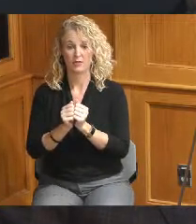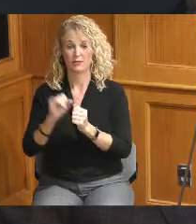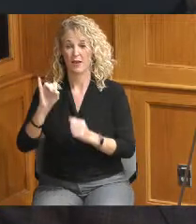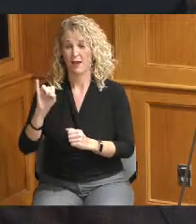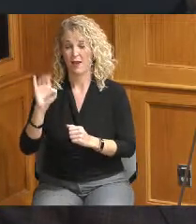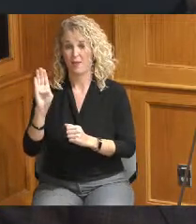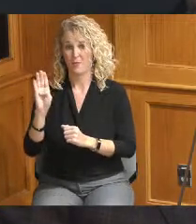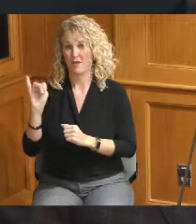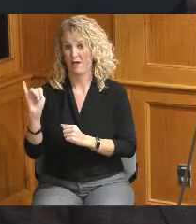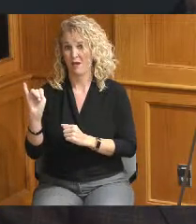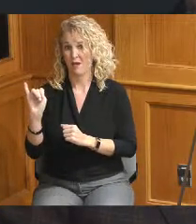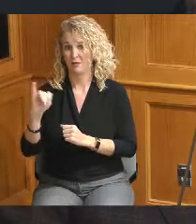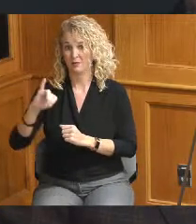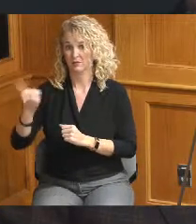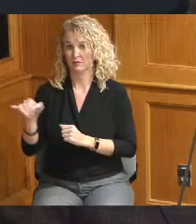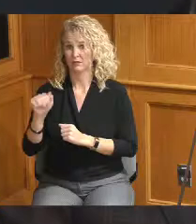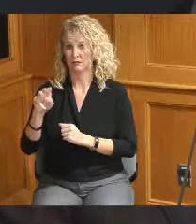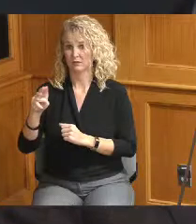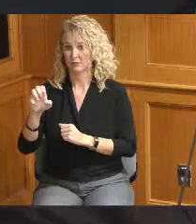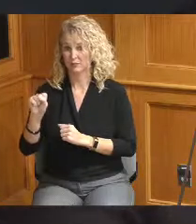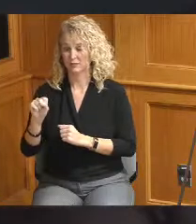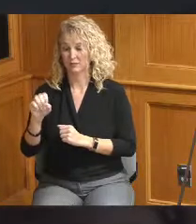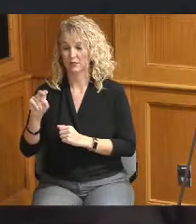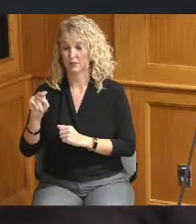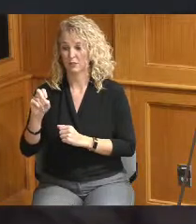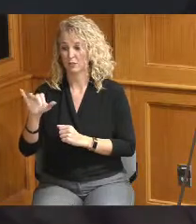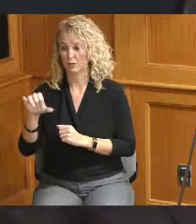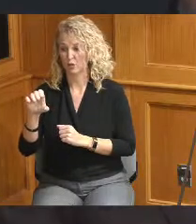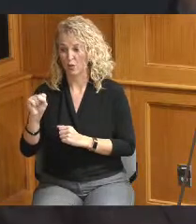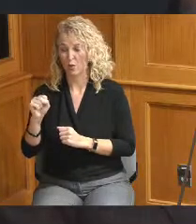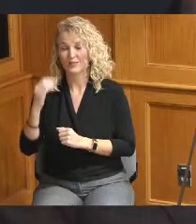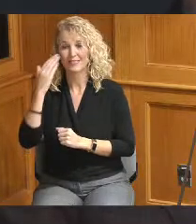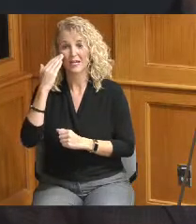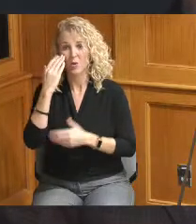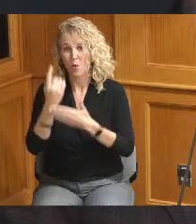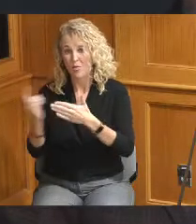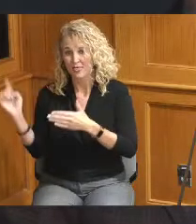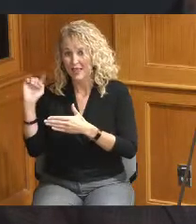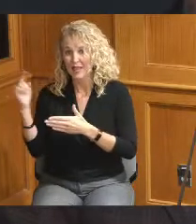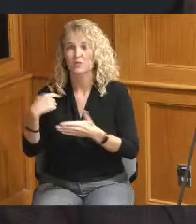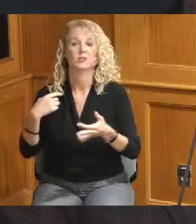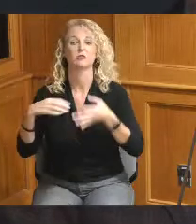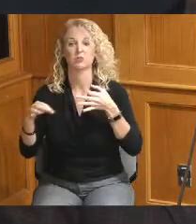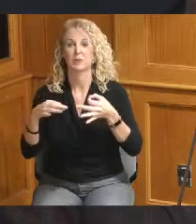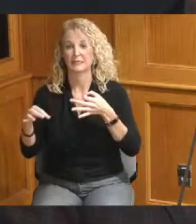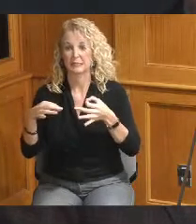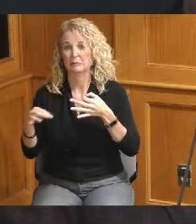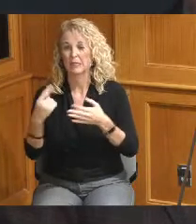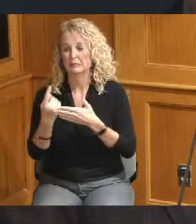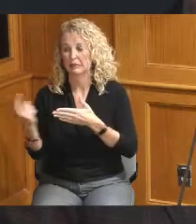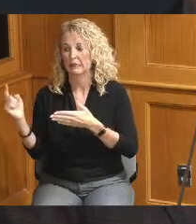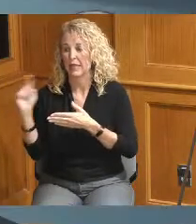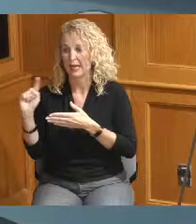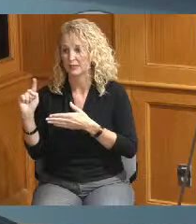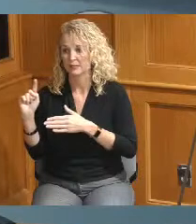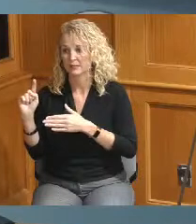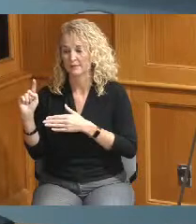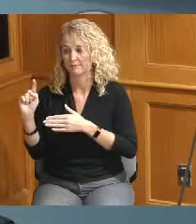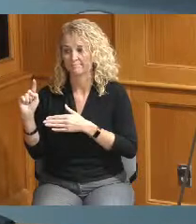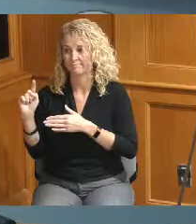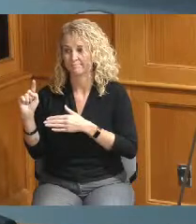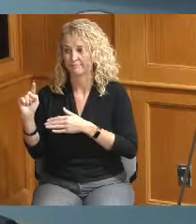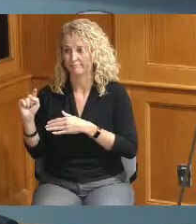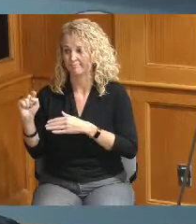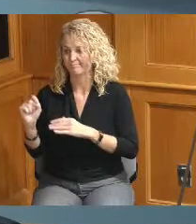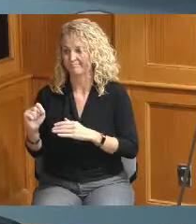IBI. So James Noyes is here. James, I know you gave us an overview of this issue at the previous hearing, but do I need to